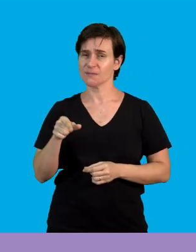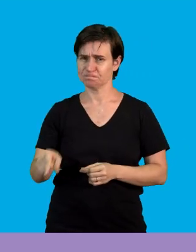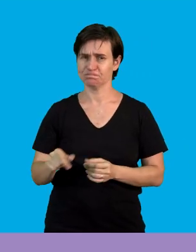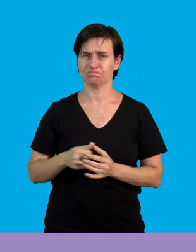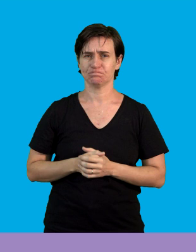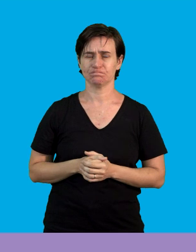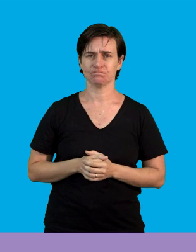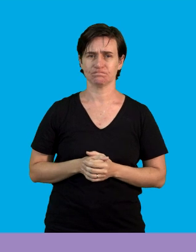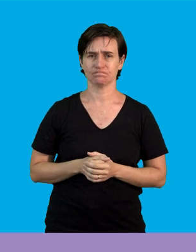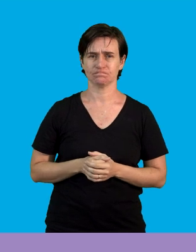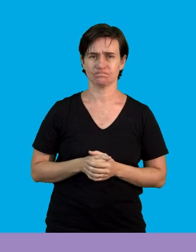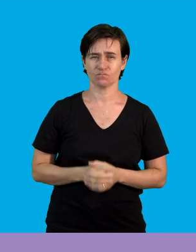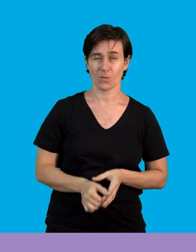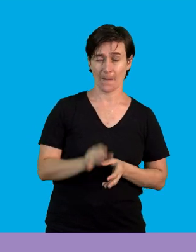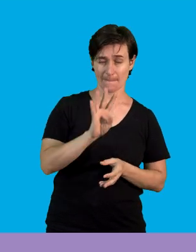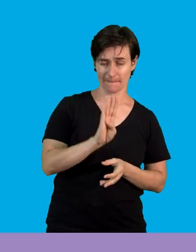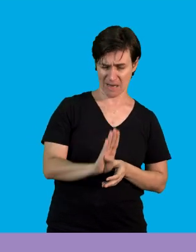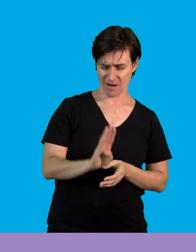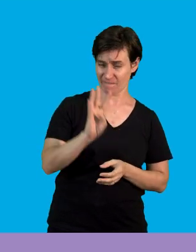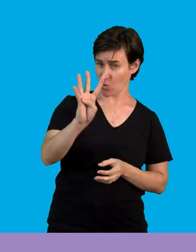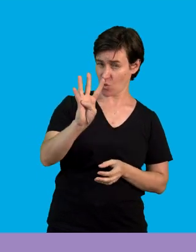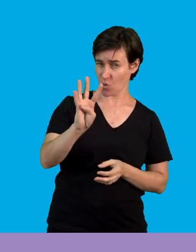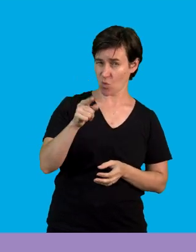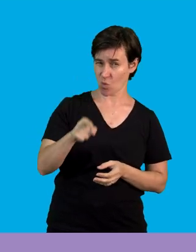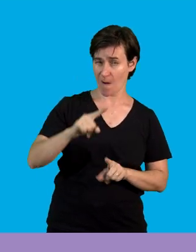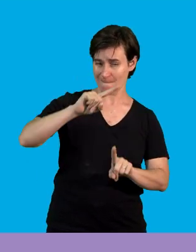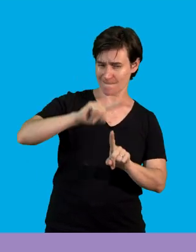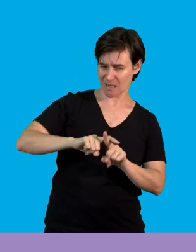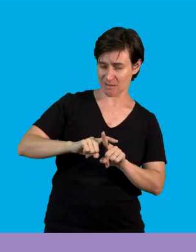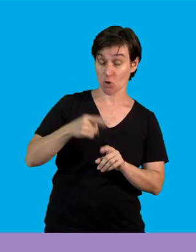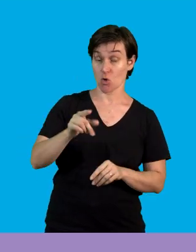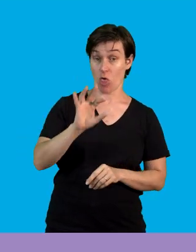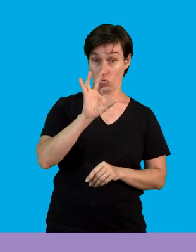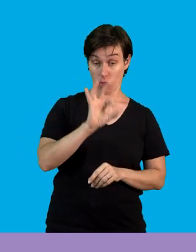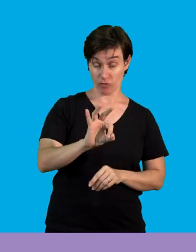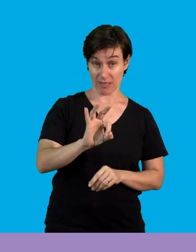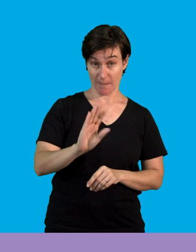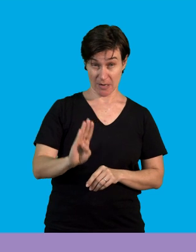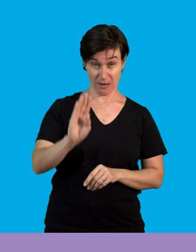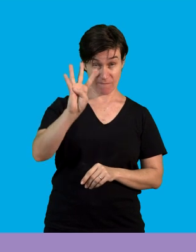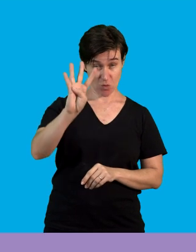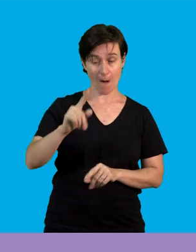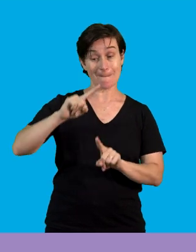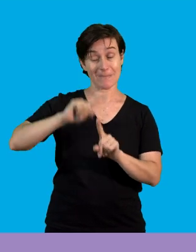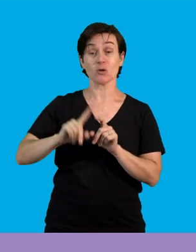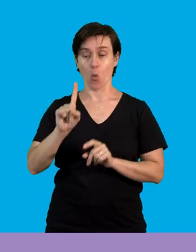next one, b exponent 4. 3 plus 1, it would be